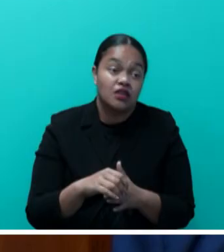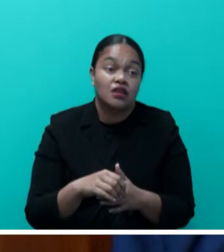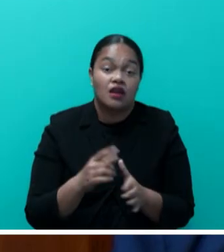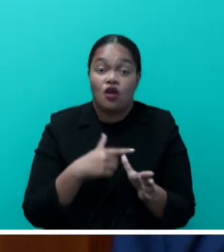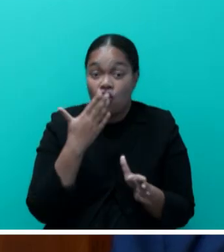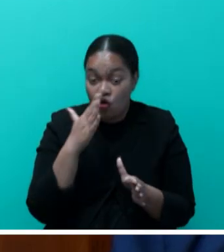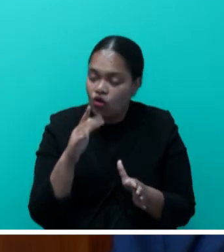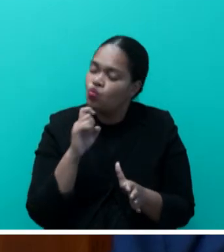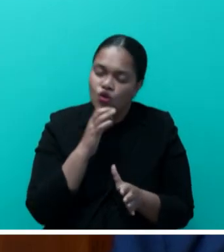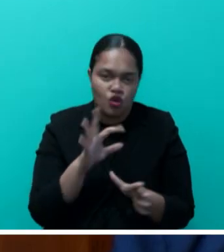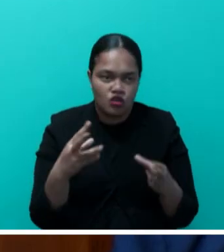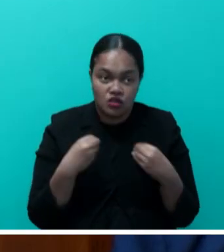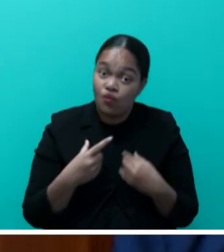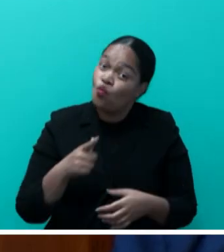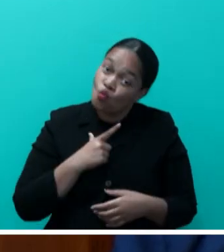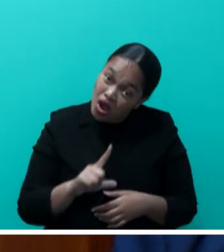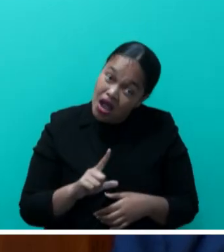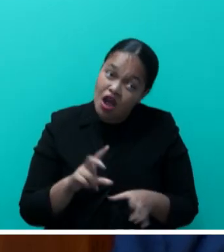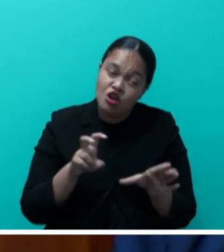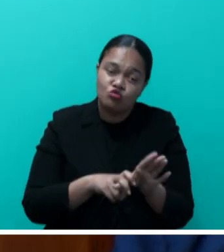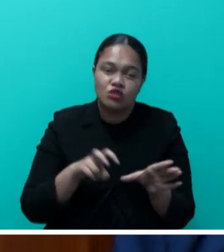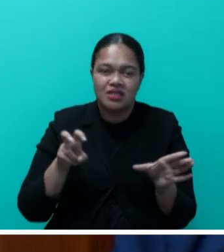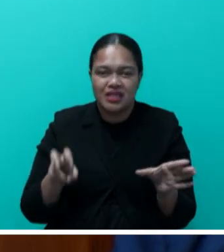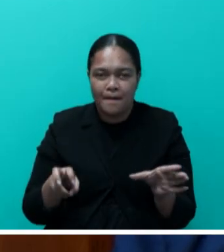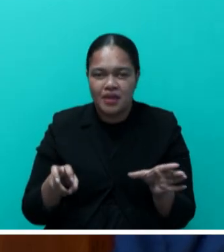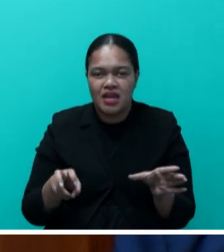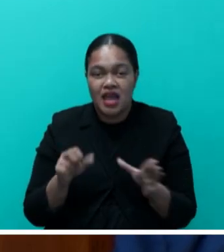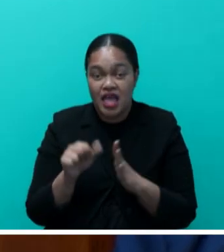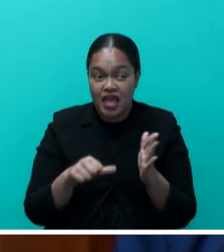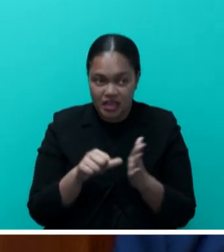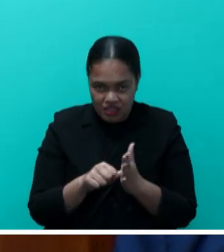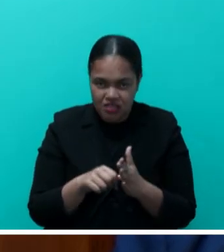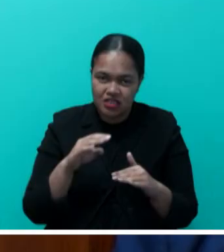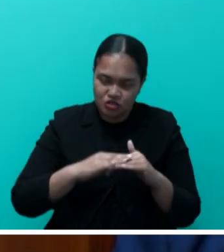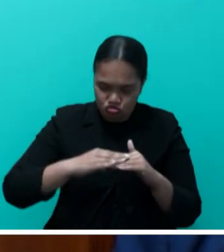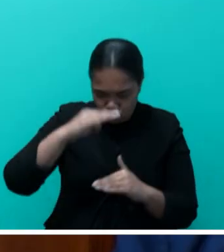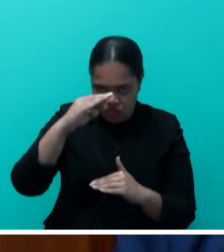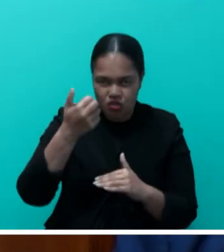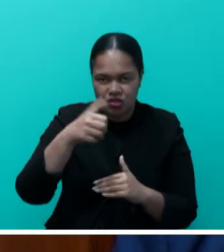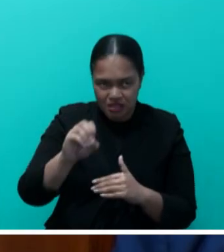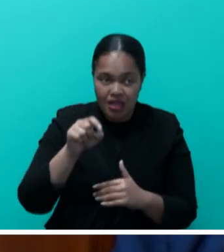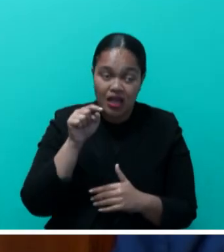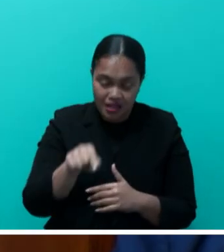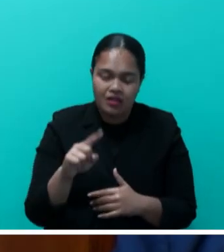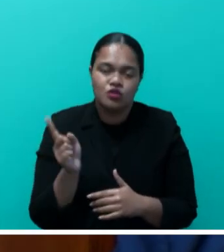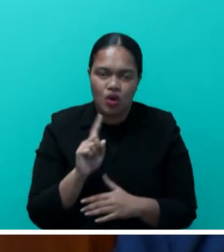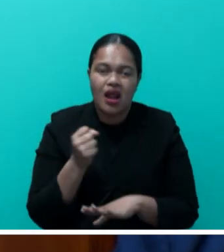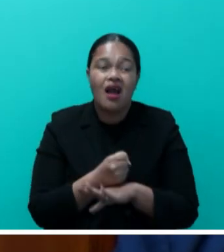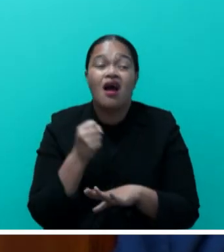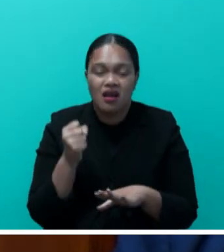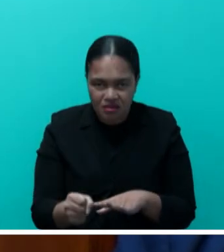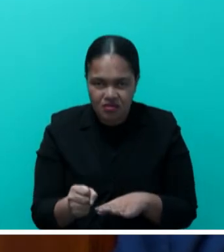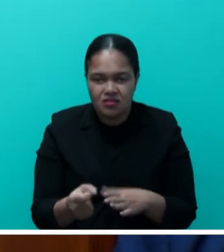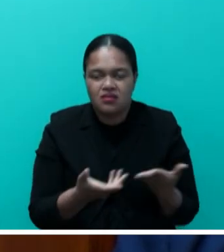Why? Because the retirement age has increased to 60. They continue to work to 60. That's what the coalition government